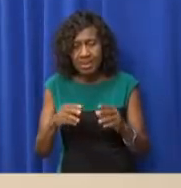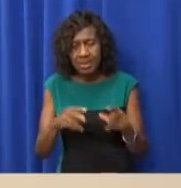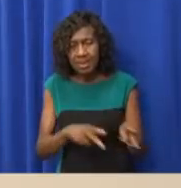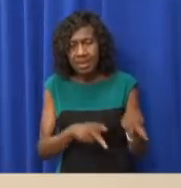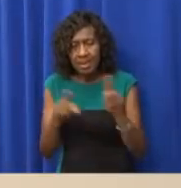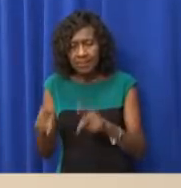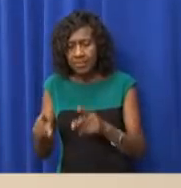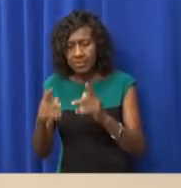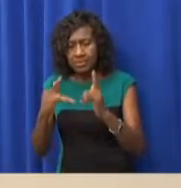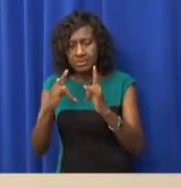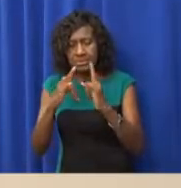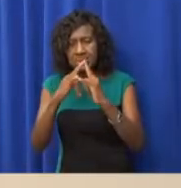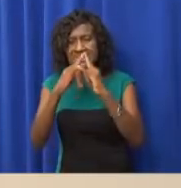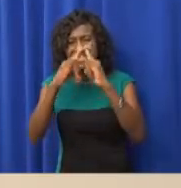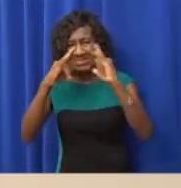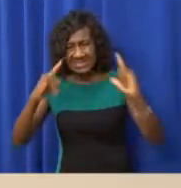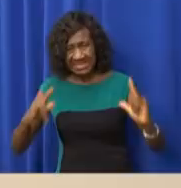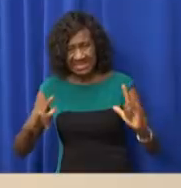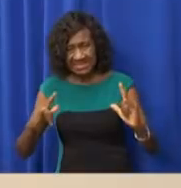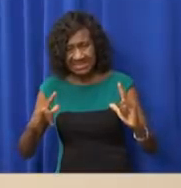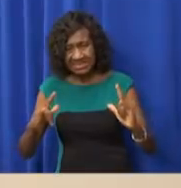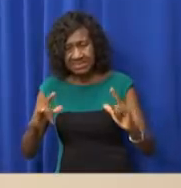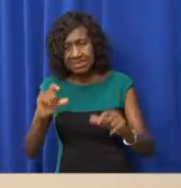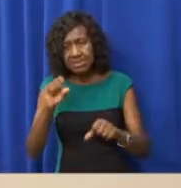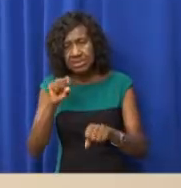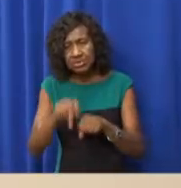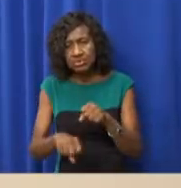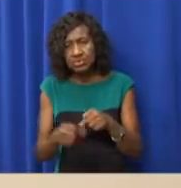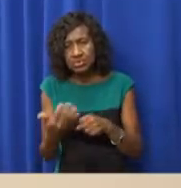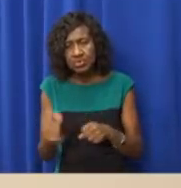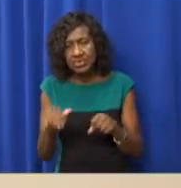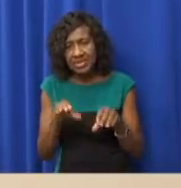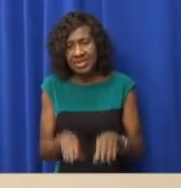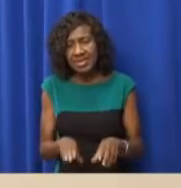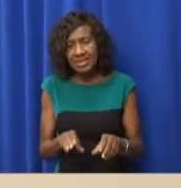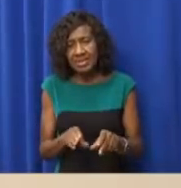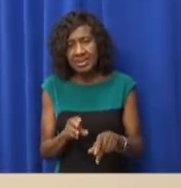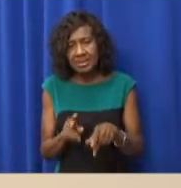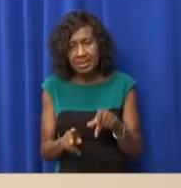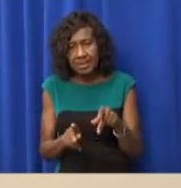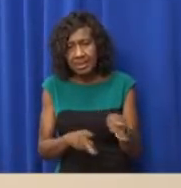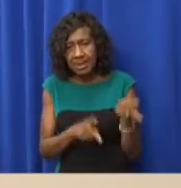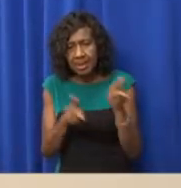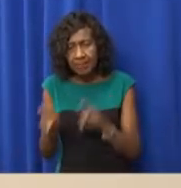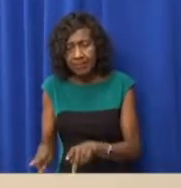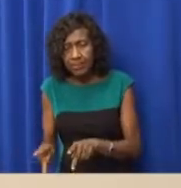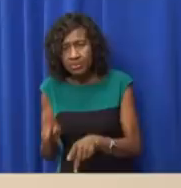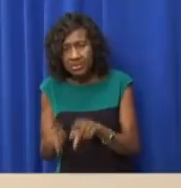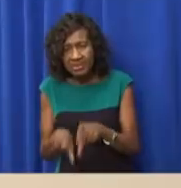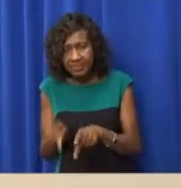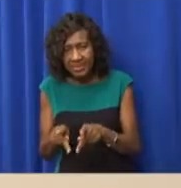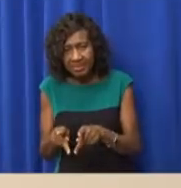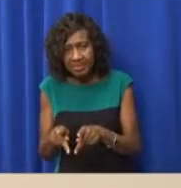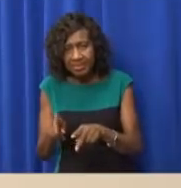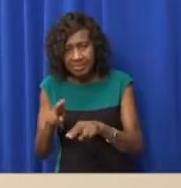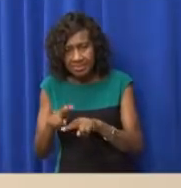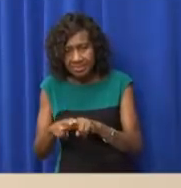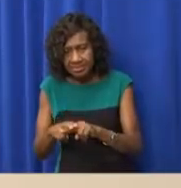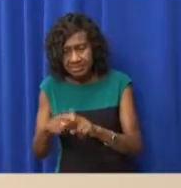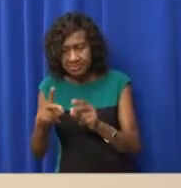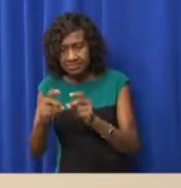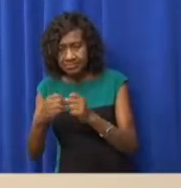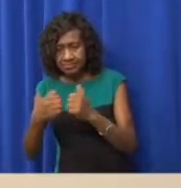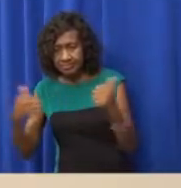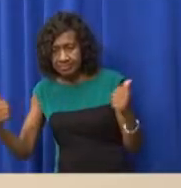open-sided tents, so that they can set people apart. But many of these places already have outdoor facilities, and it's just a